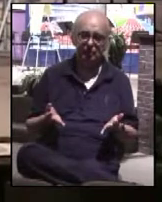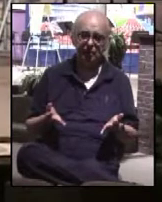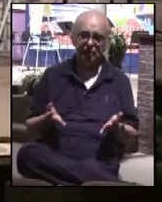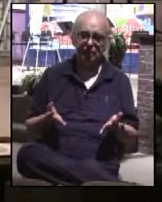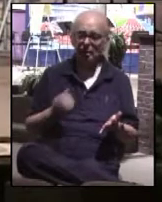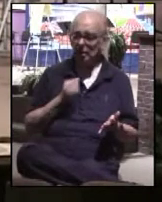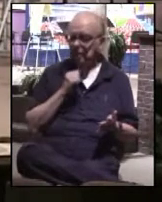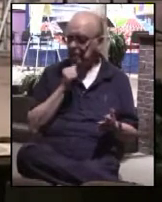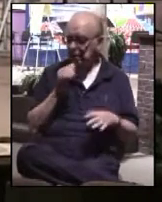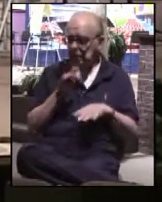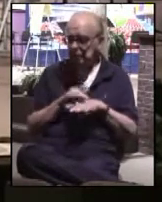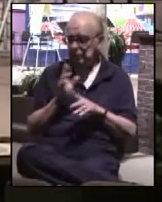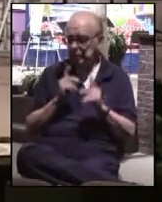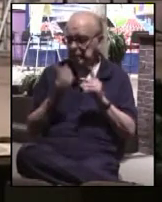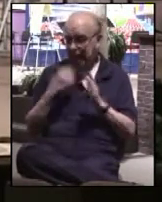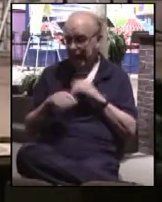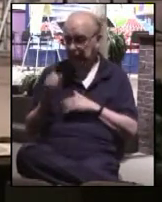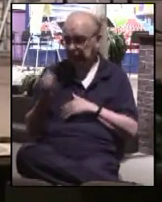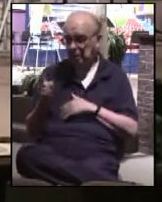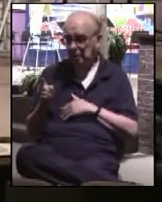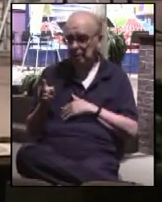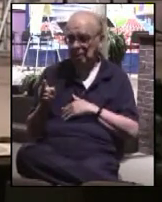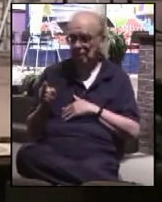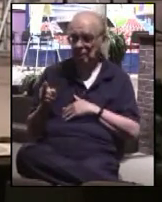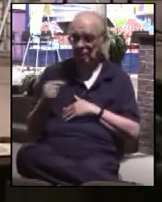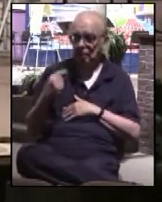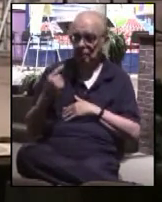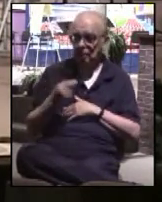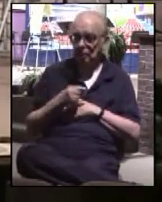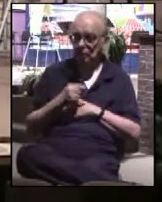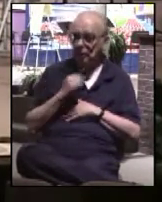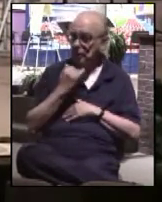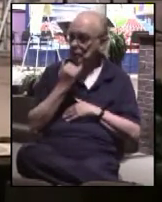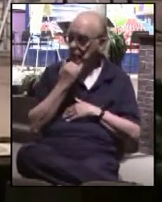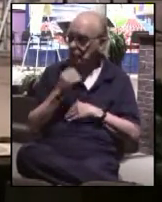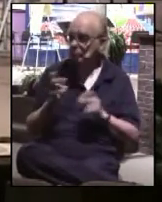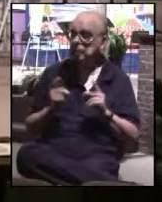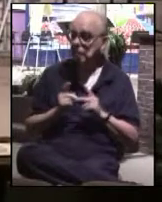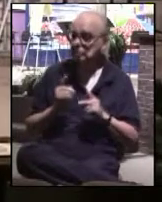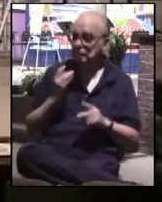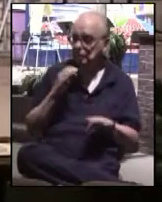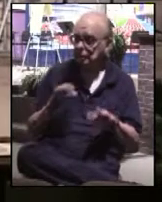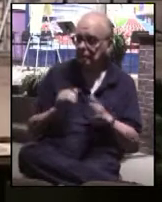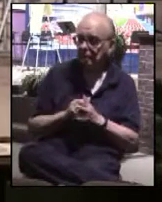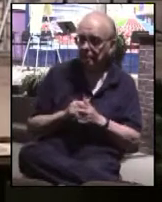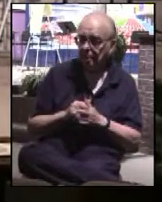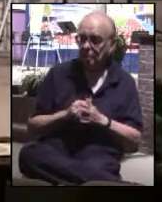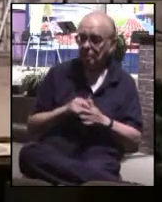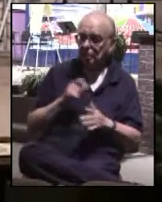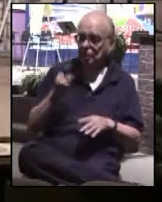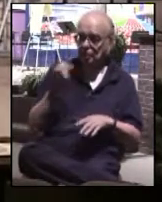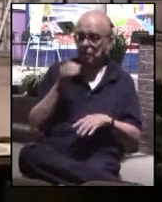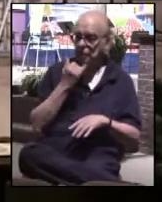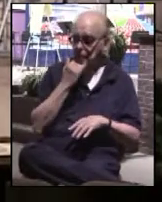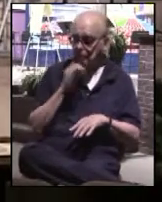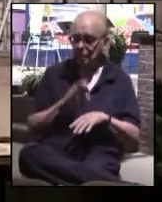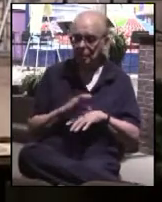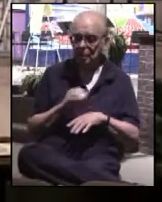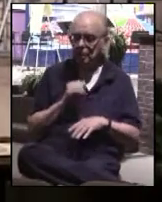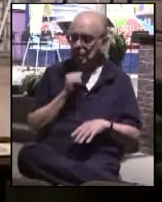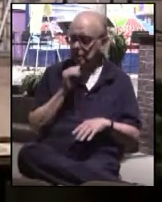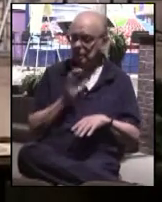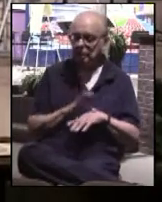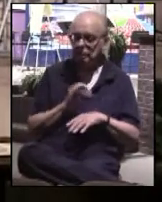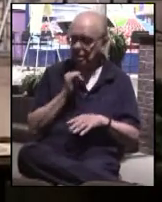and not reaching the people out there then we're in the wrong we're in the wrong place and you're in the wrong church because this church is not